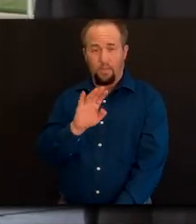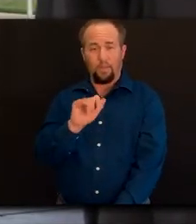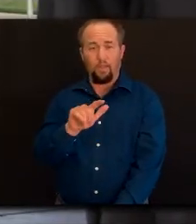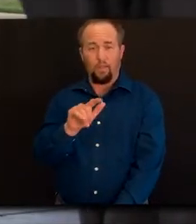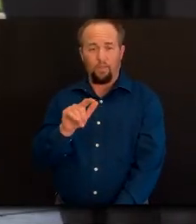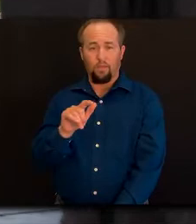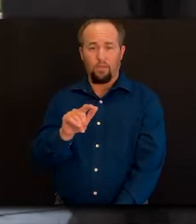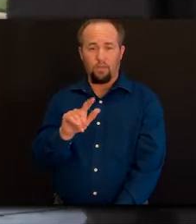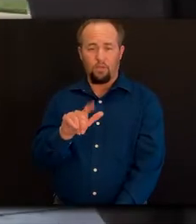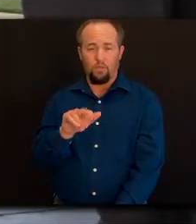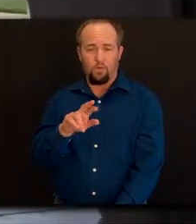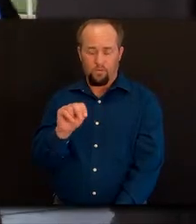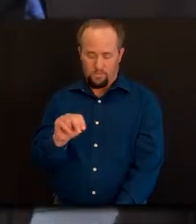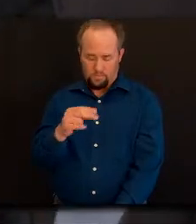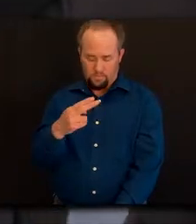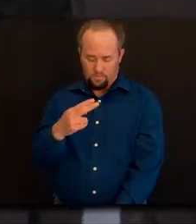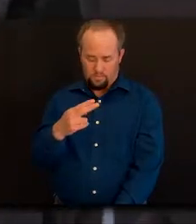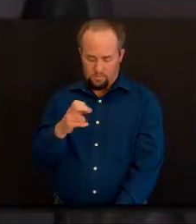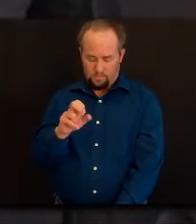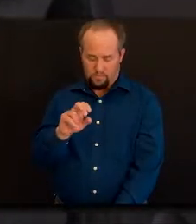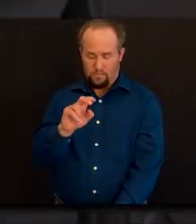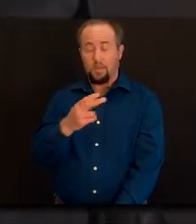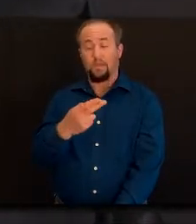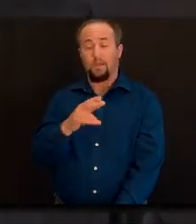Abigail Lauren Henricks.